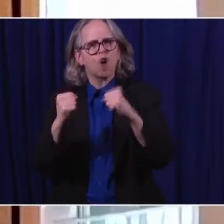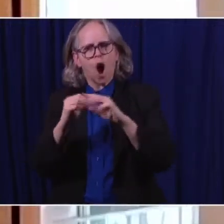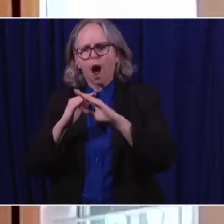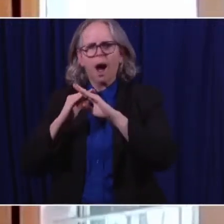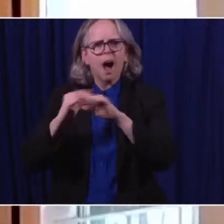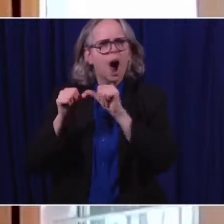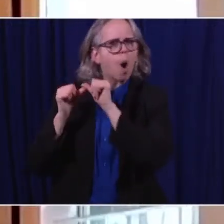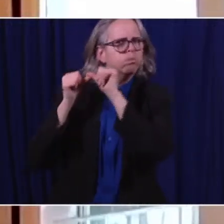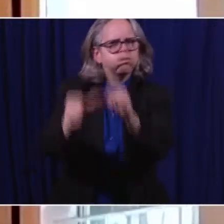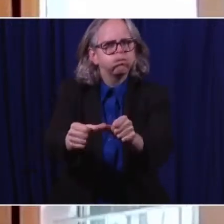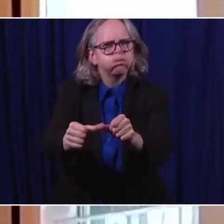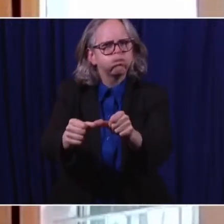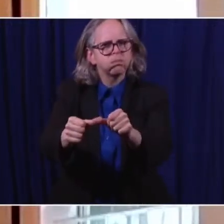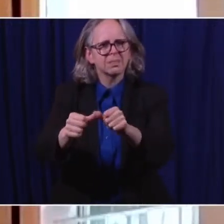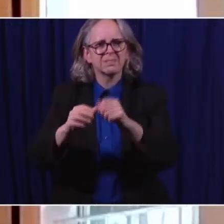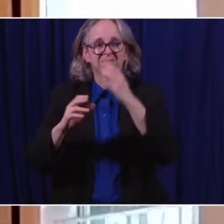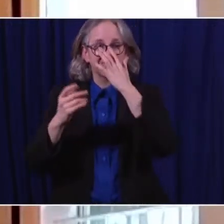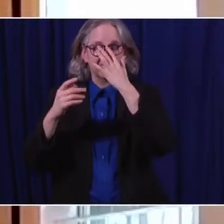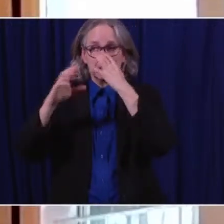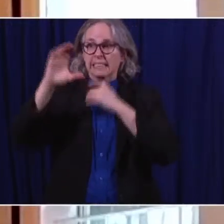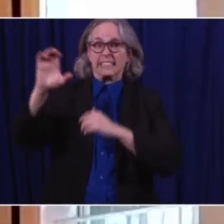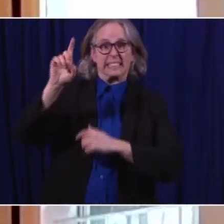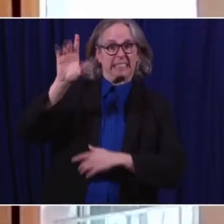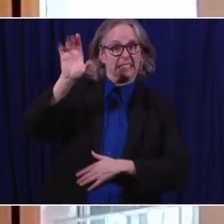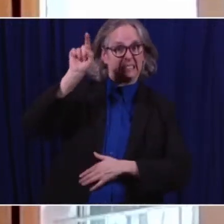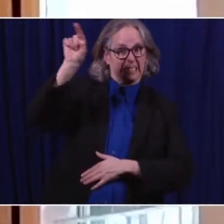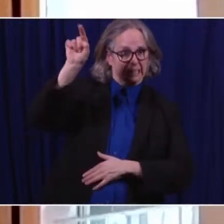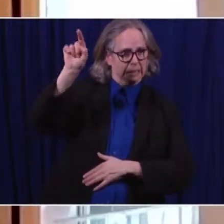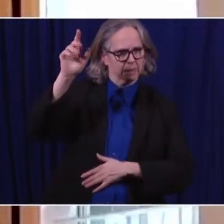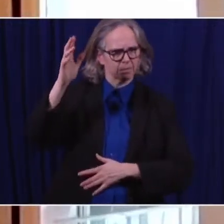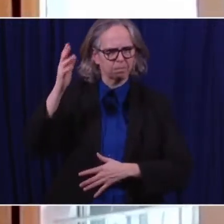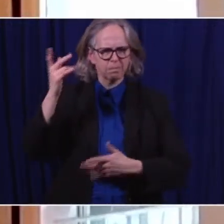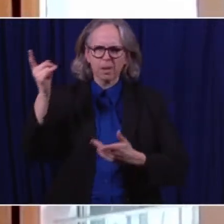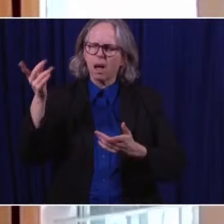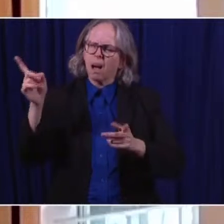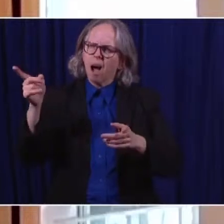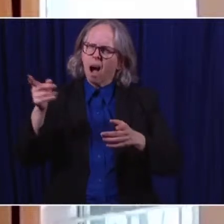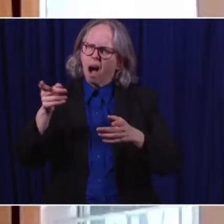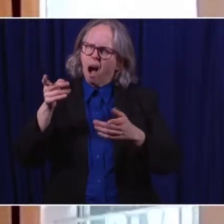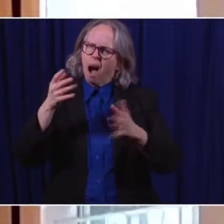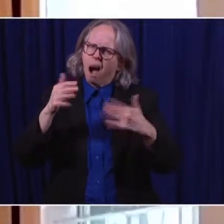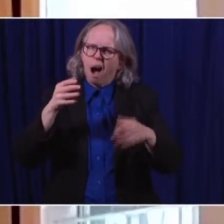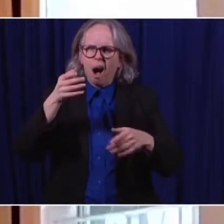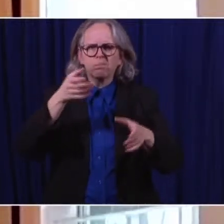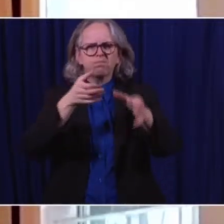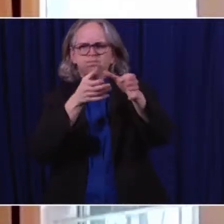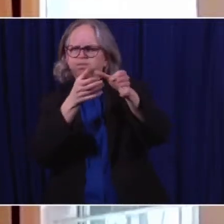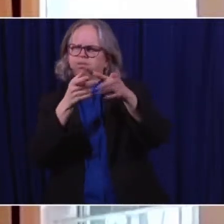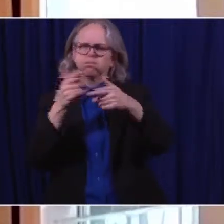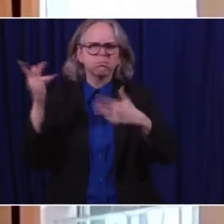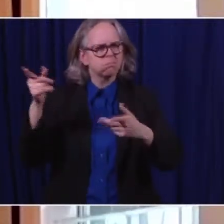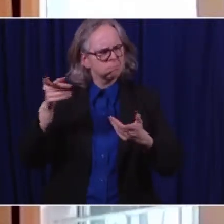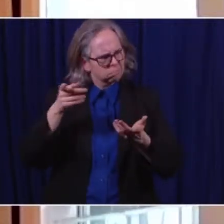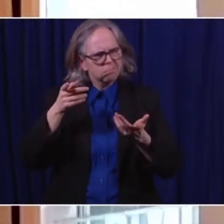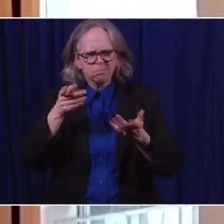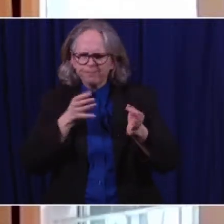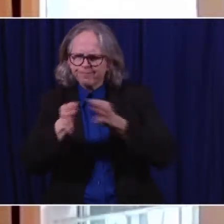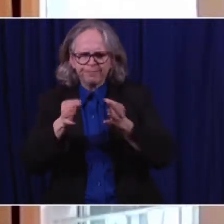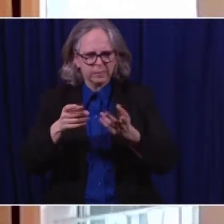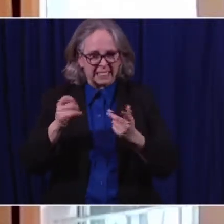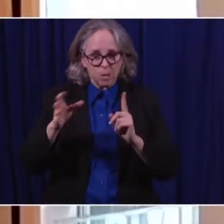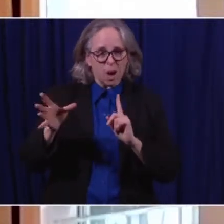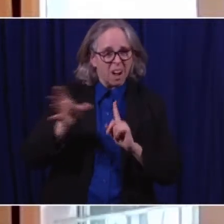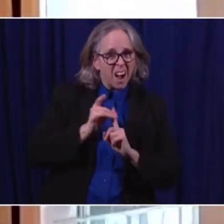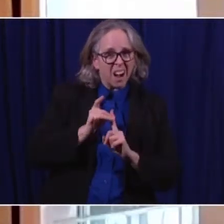to advocate for people to go ahead and get the vaccine when they're eligible, provided